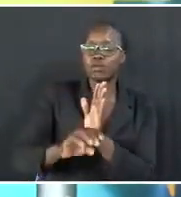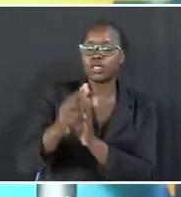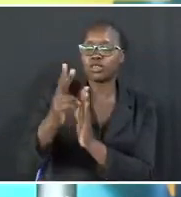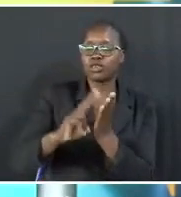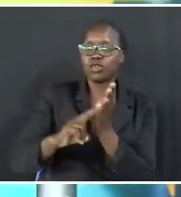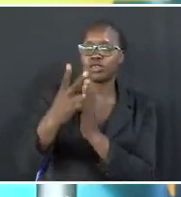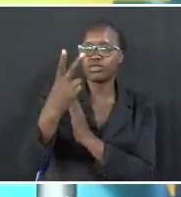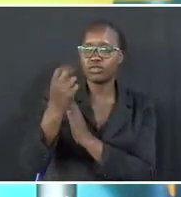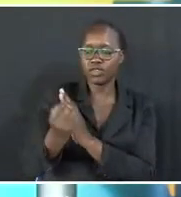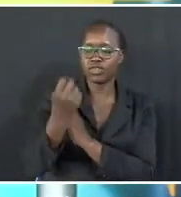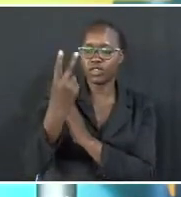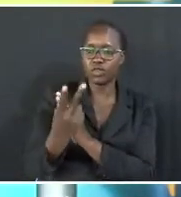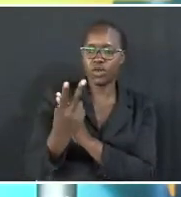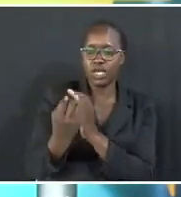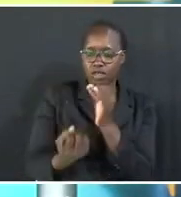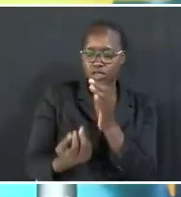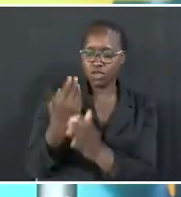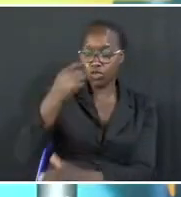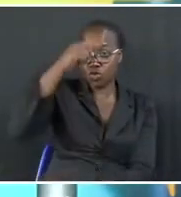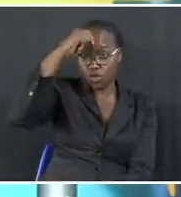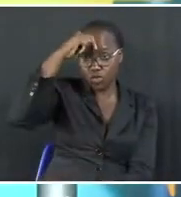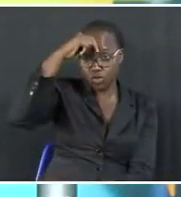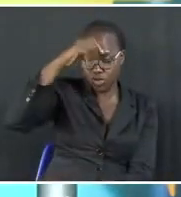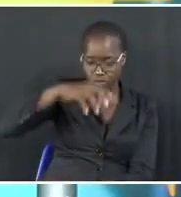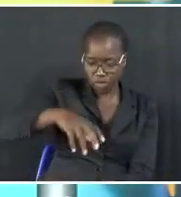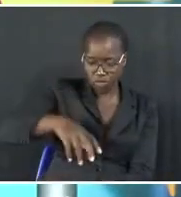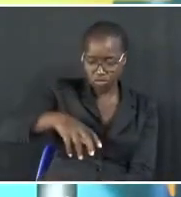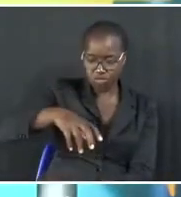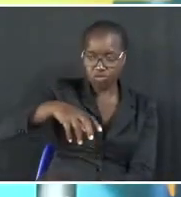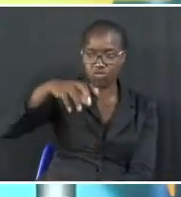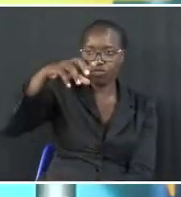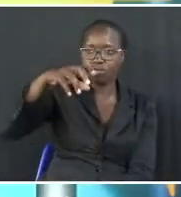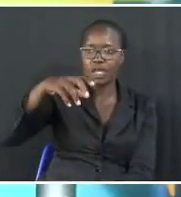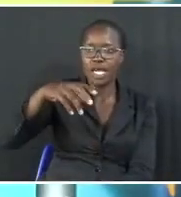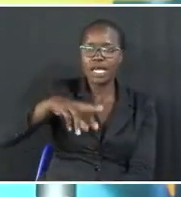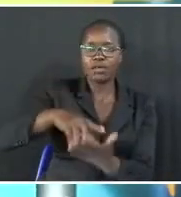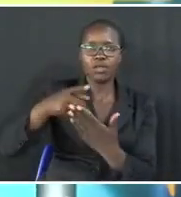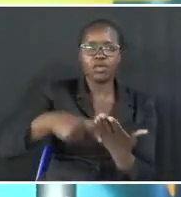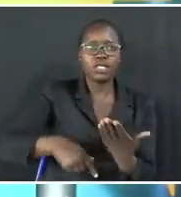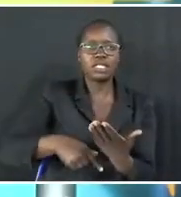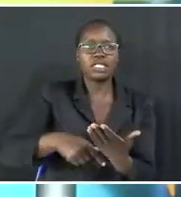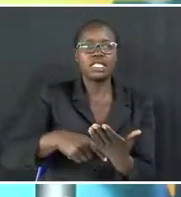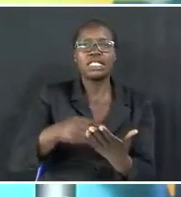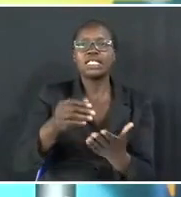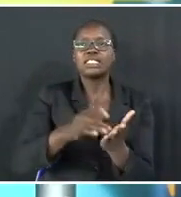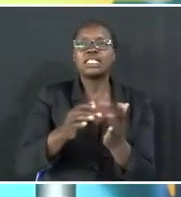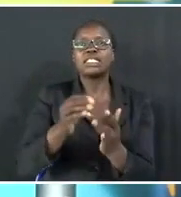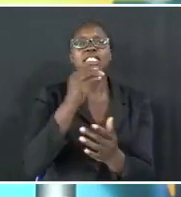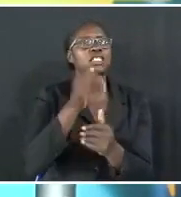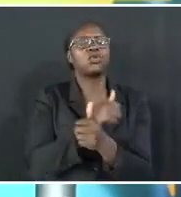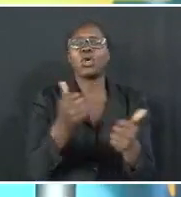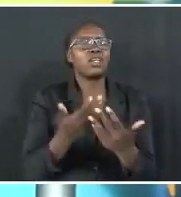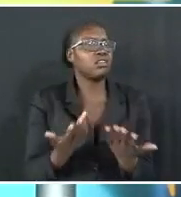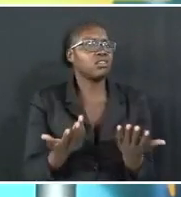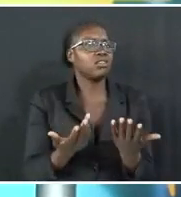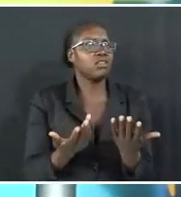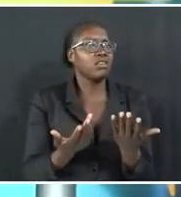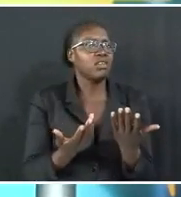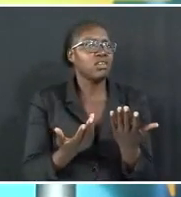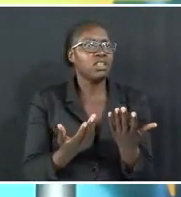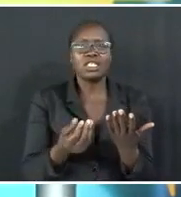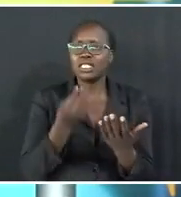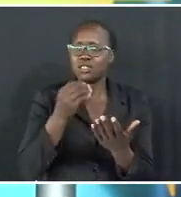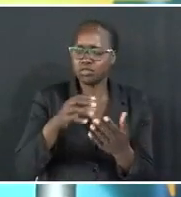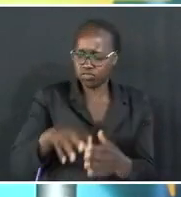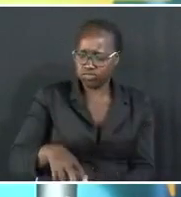he grew in wisdom and stature. So meaning Jesus did it well, right? Yeah, he grew in